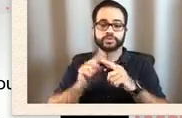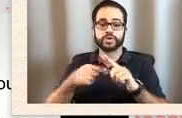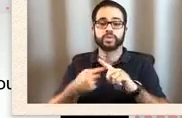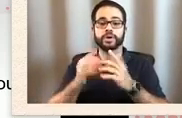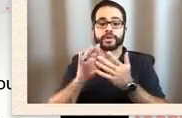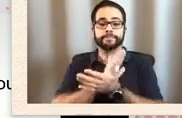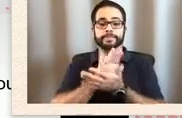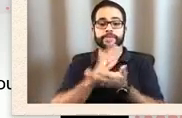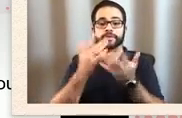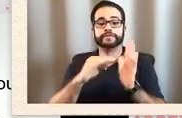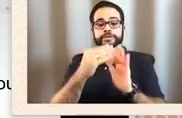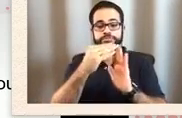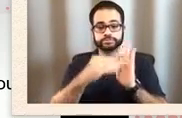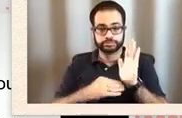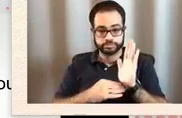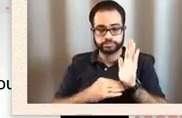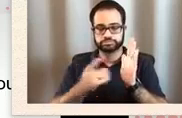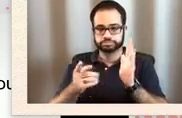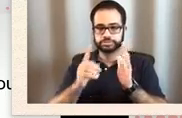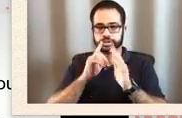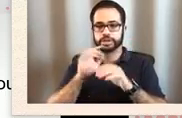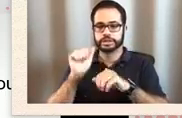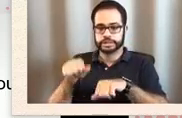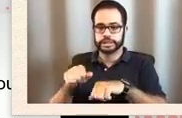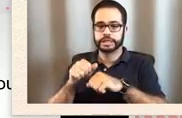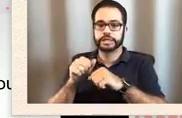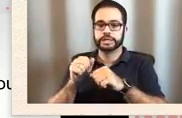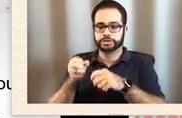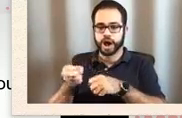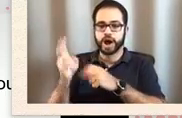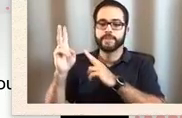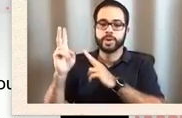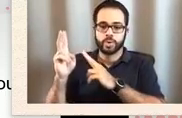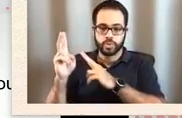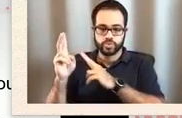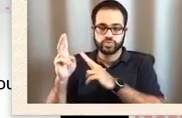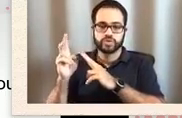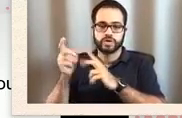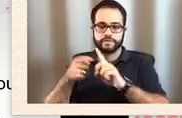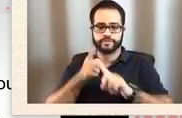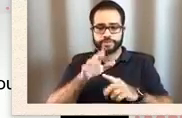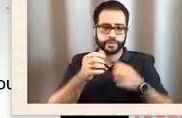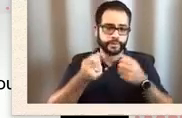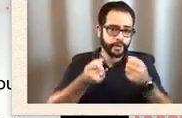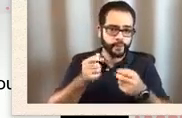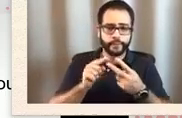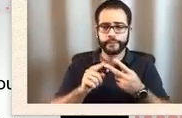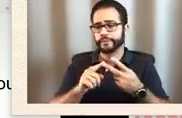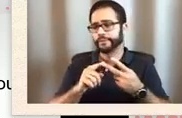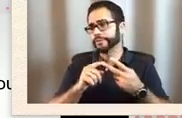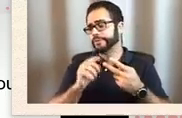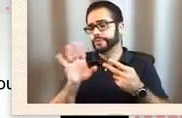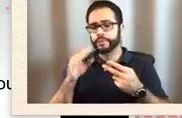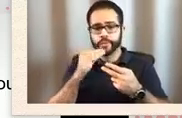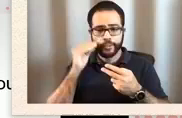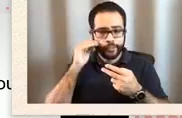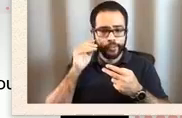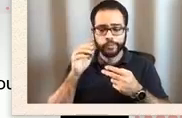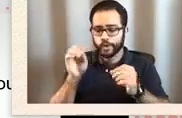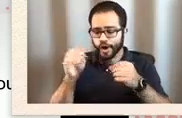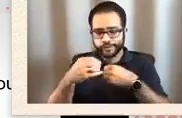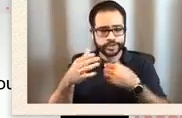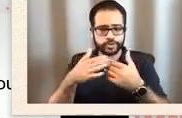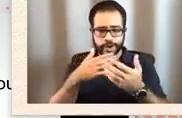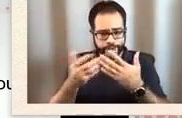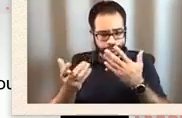been completed, they will then be able to upload from their car, from their home, wherever they are,